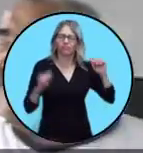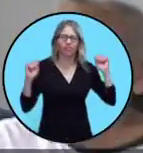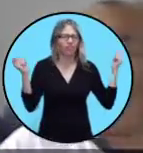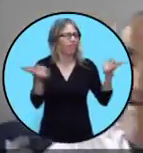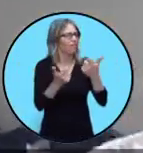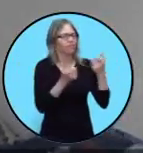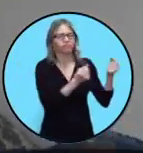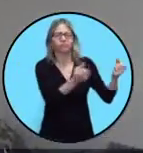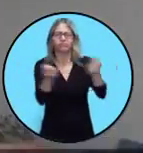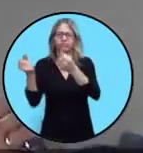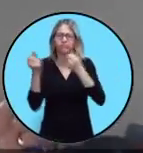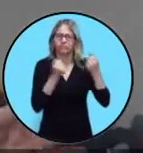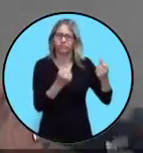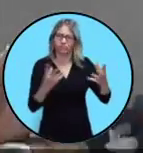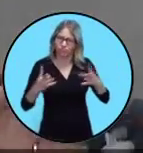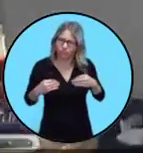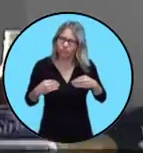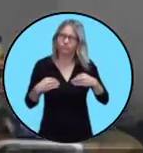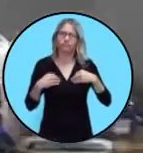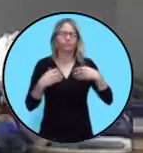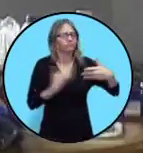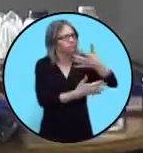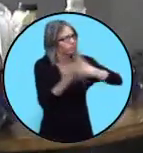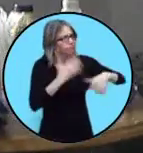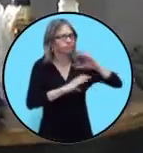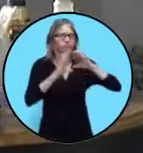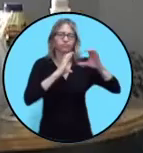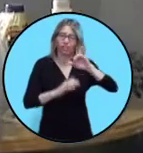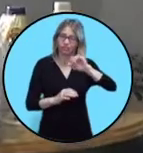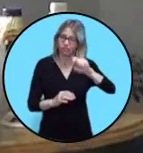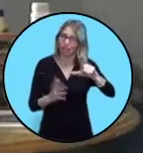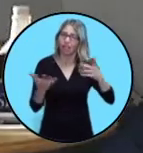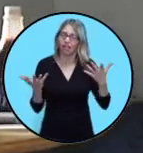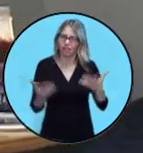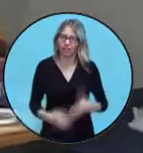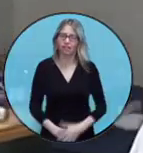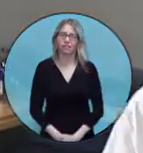sign language, everybody is accepting them, everybody is